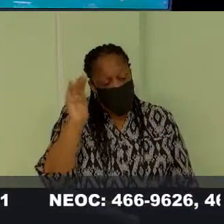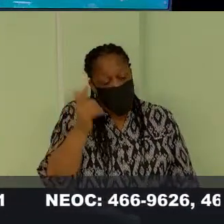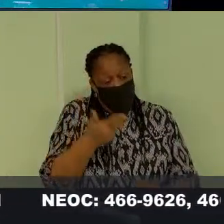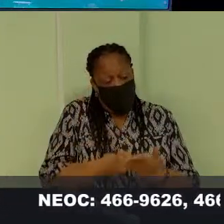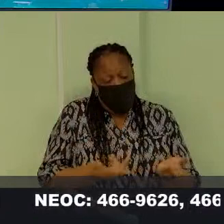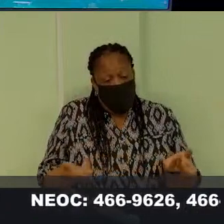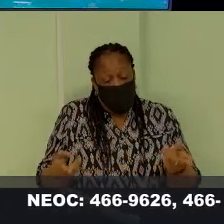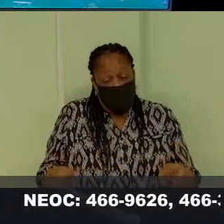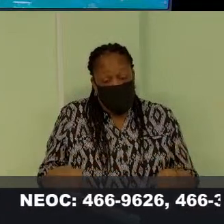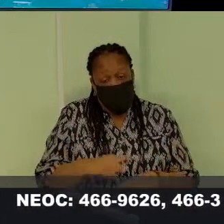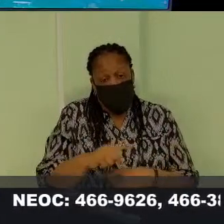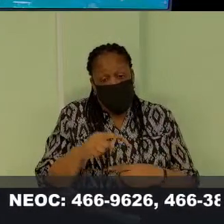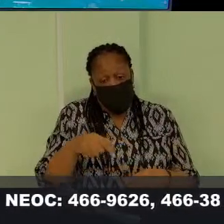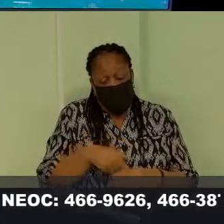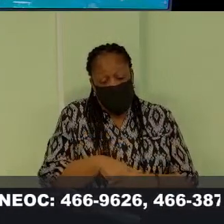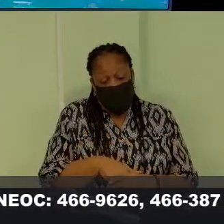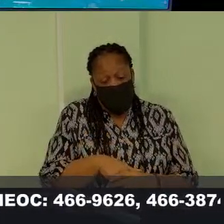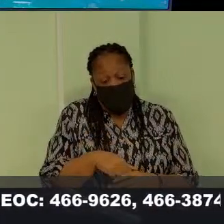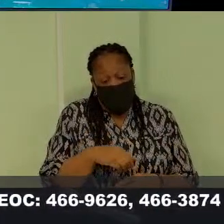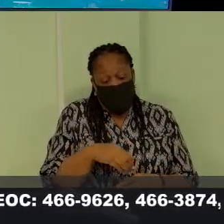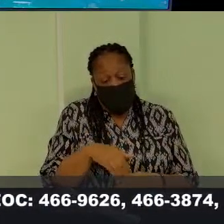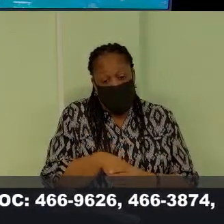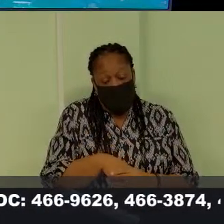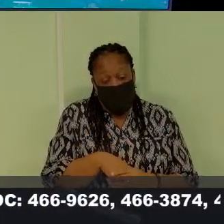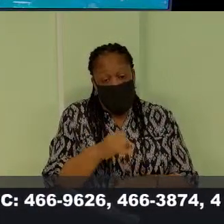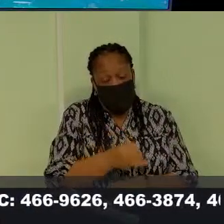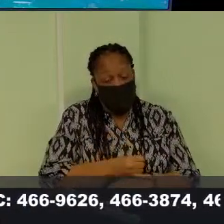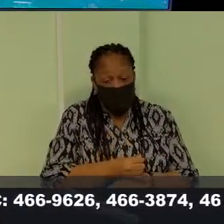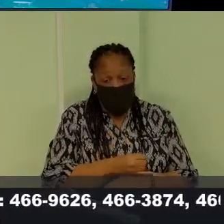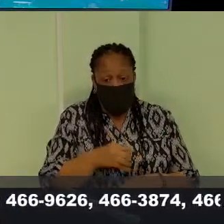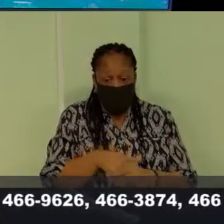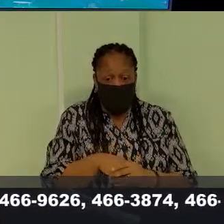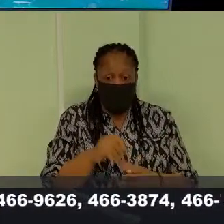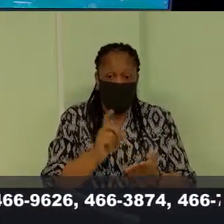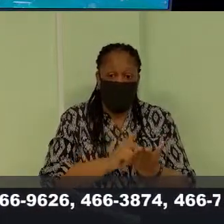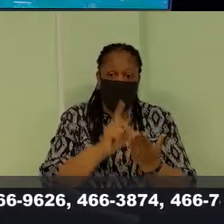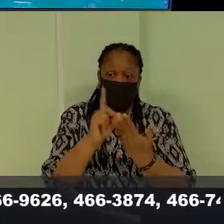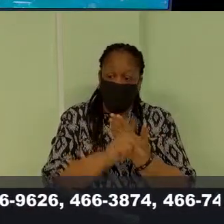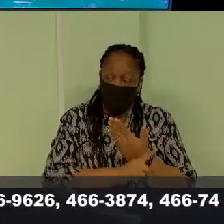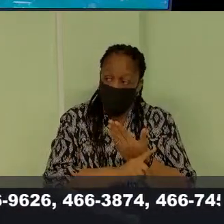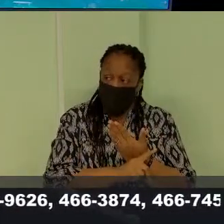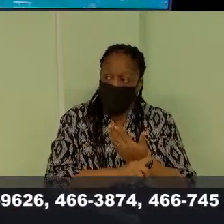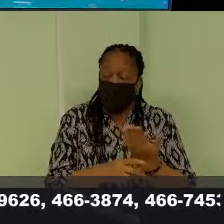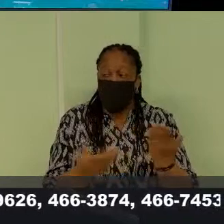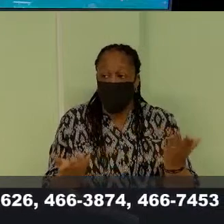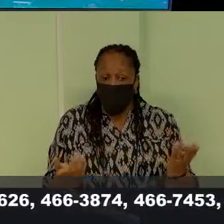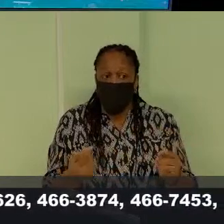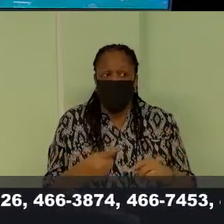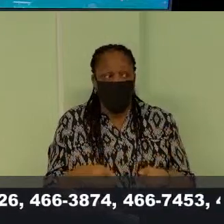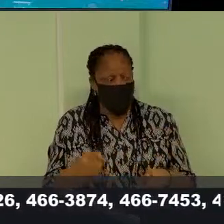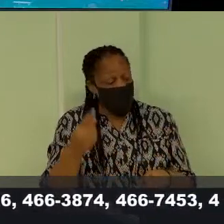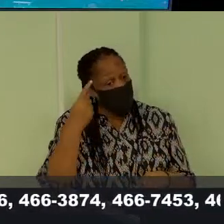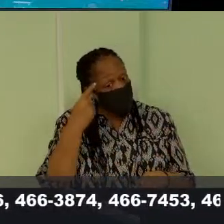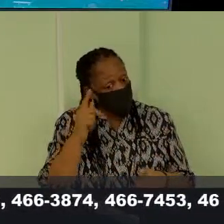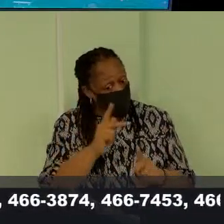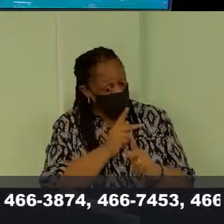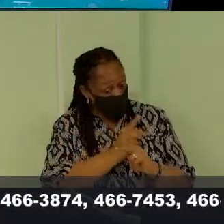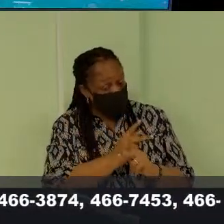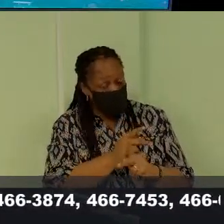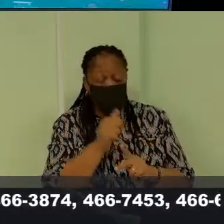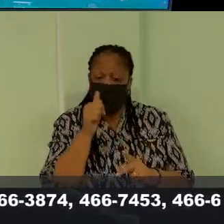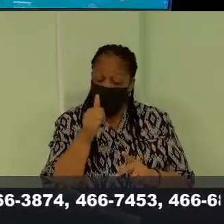island in December. And so for me, out of an abundance of precaution, we need to, and as I said